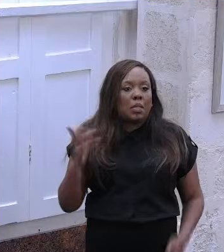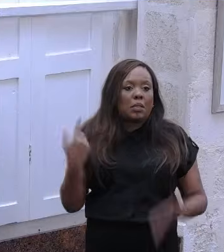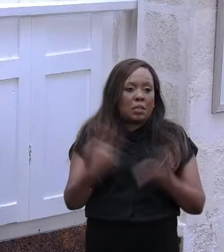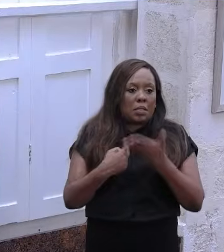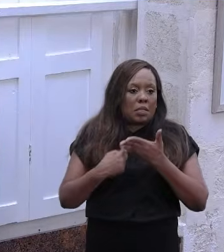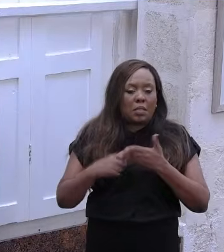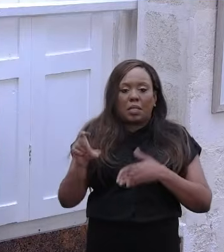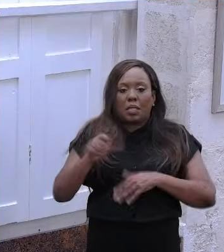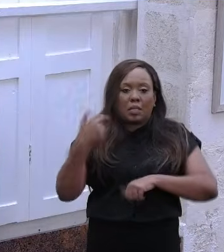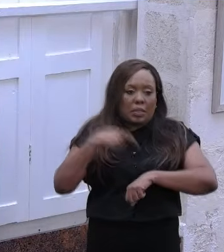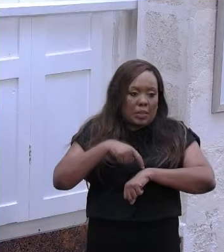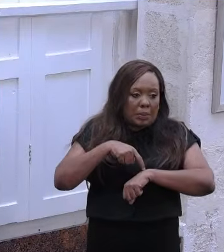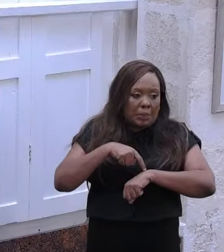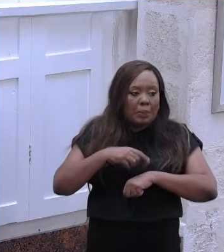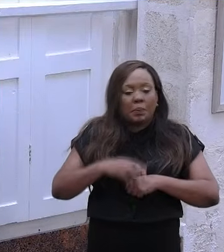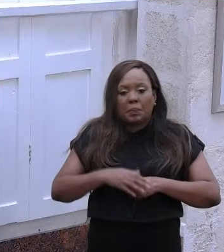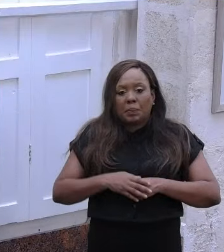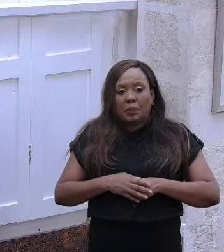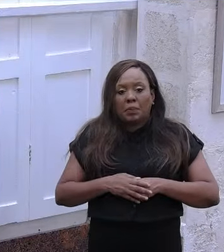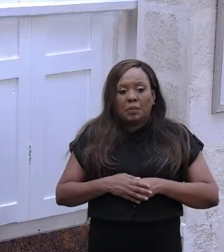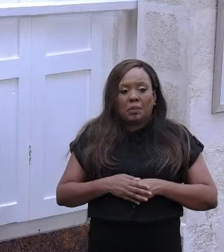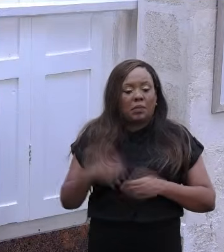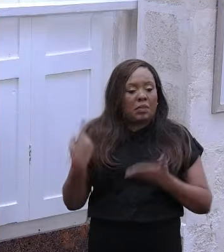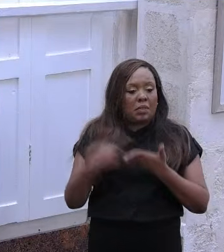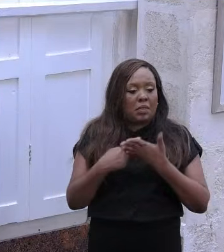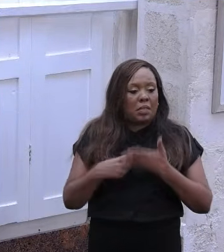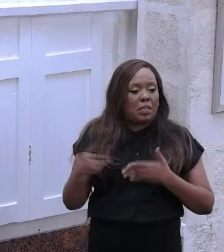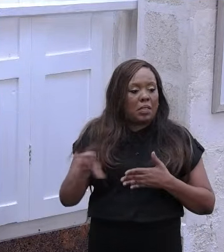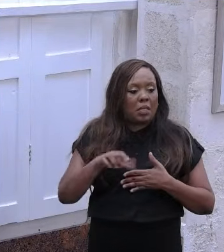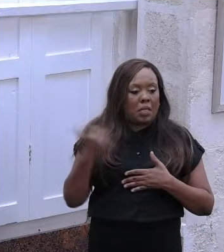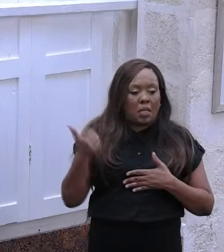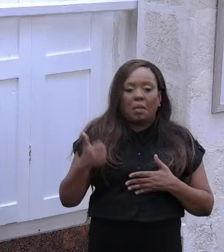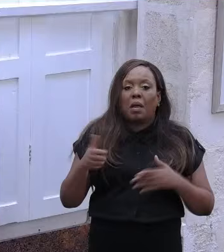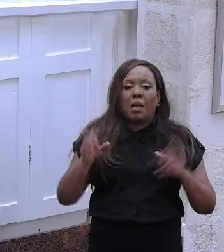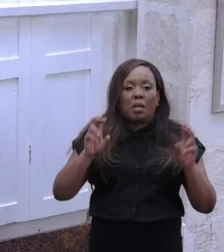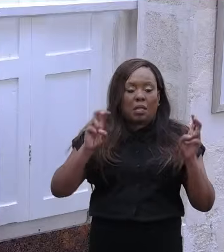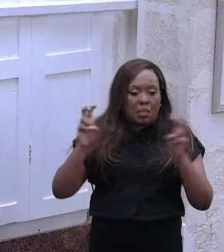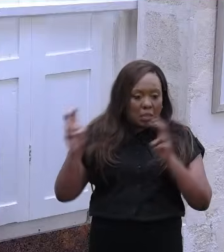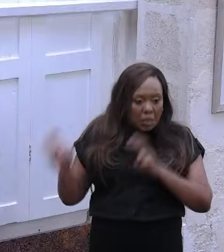that, where some of these other matters will be expressed,